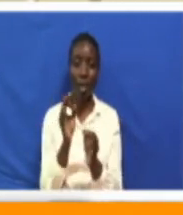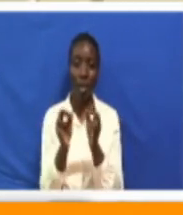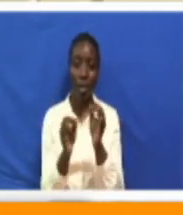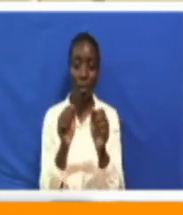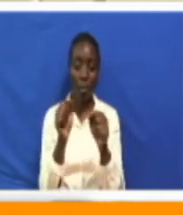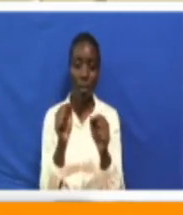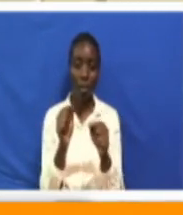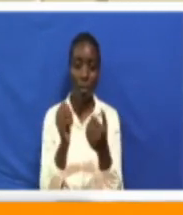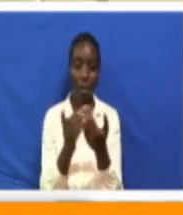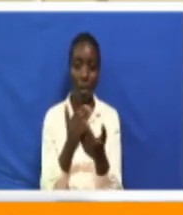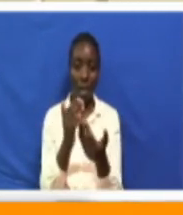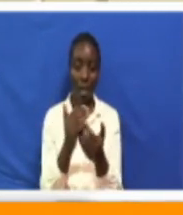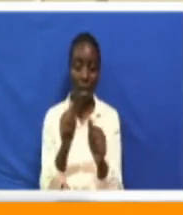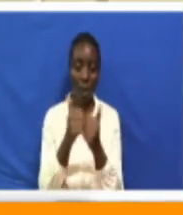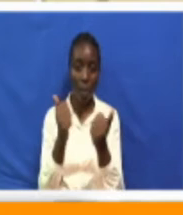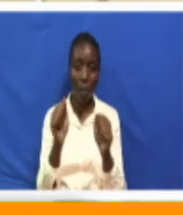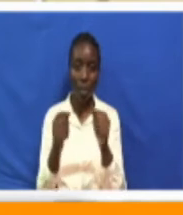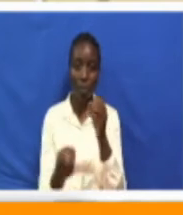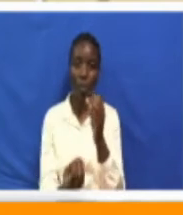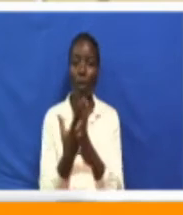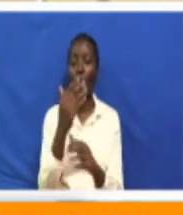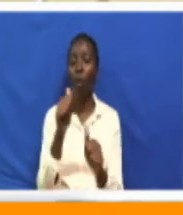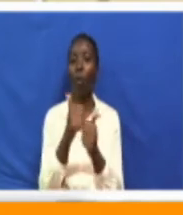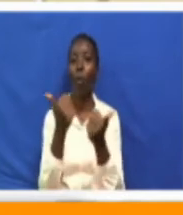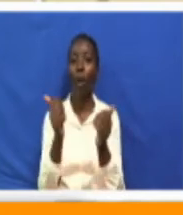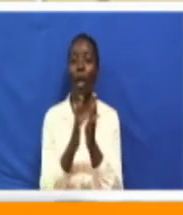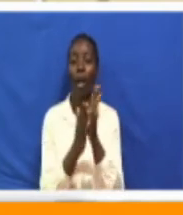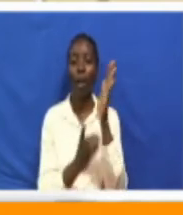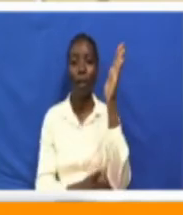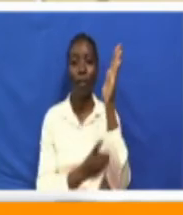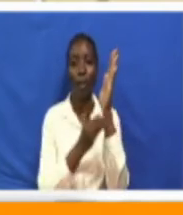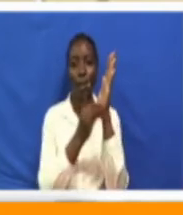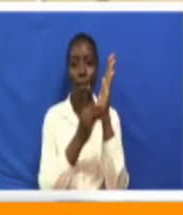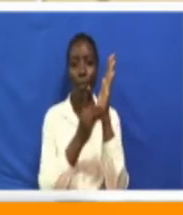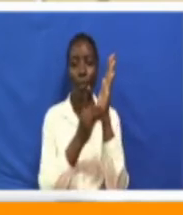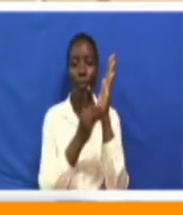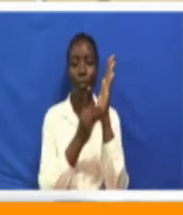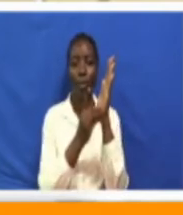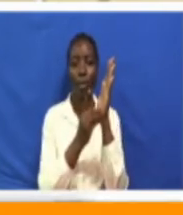they will grow in faith and developers holistically